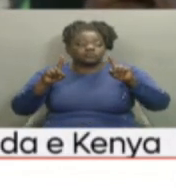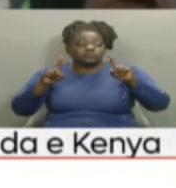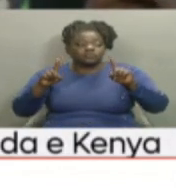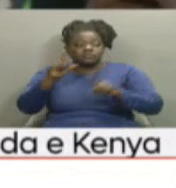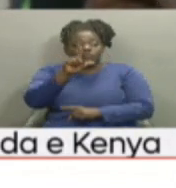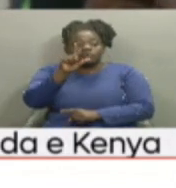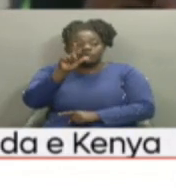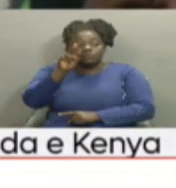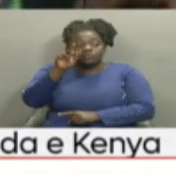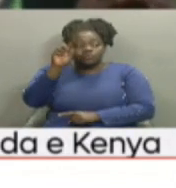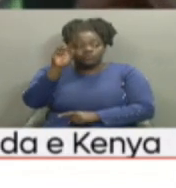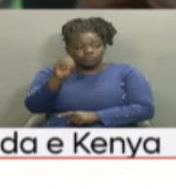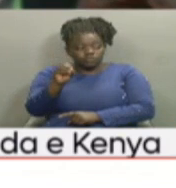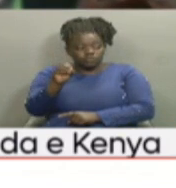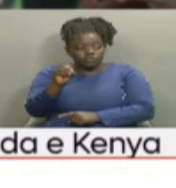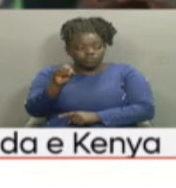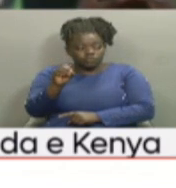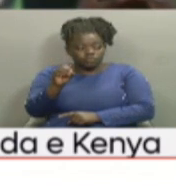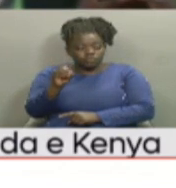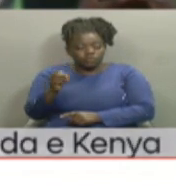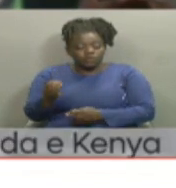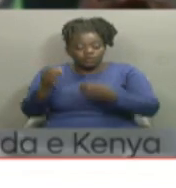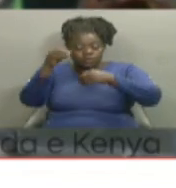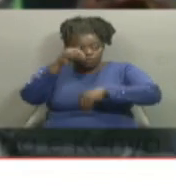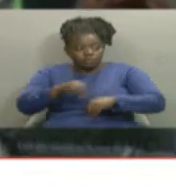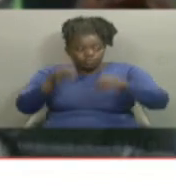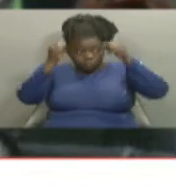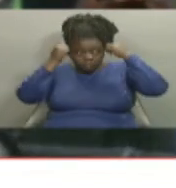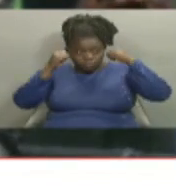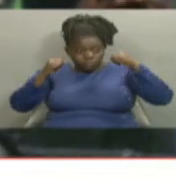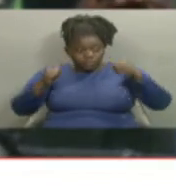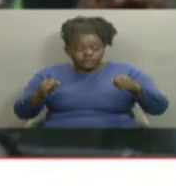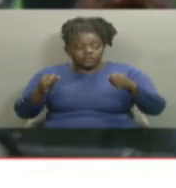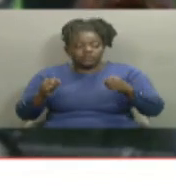Ruto William has been duly elected as the president